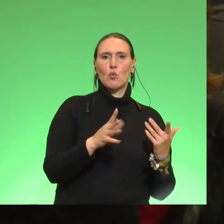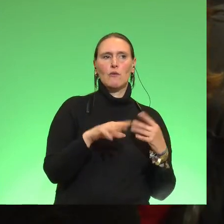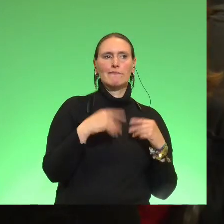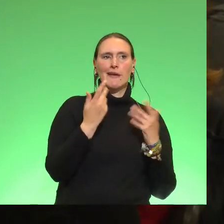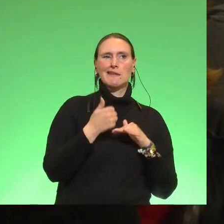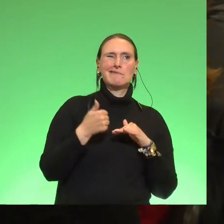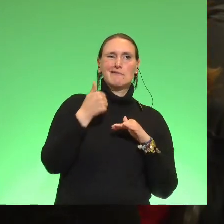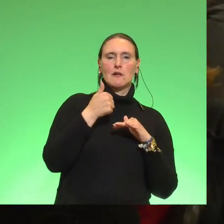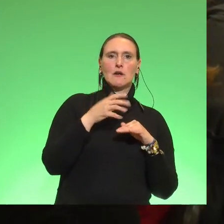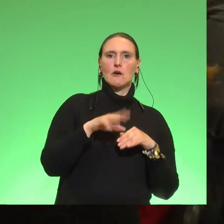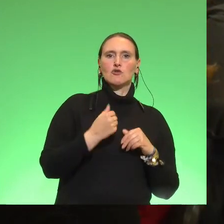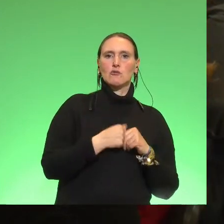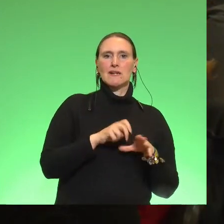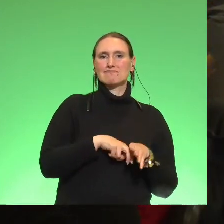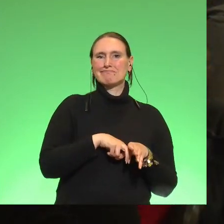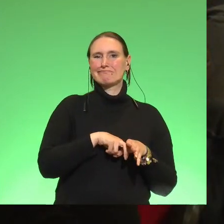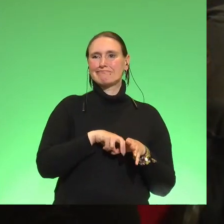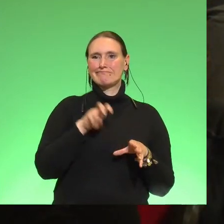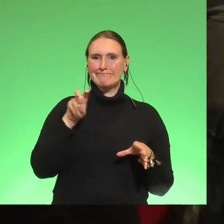in art